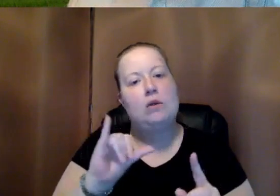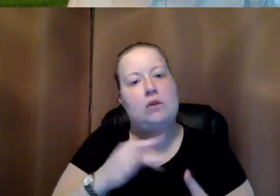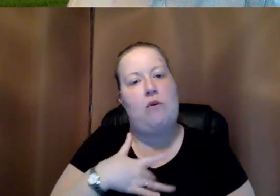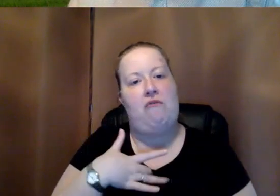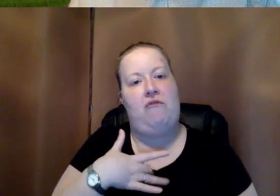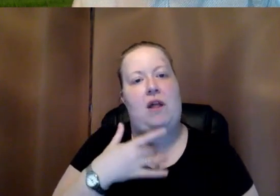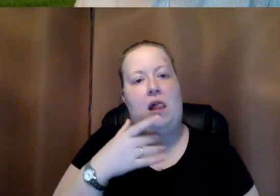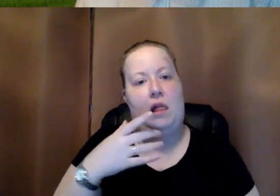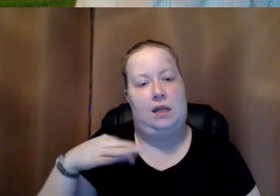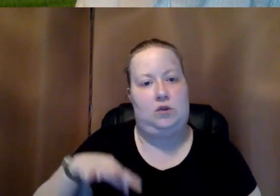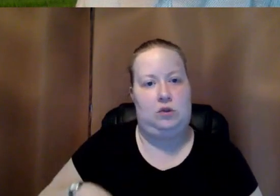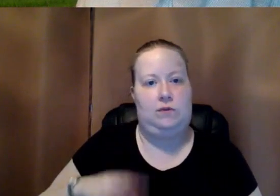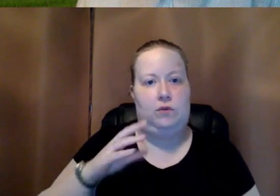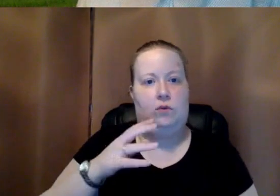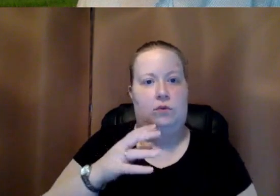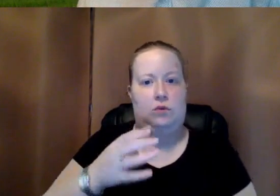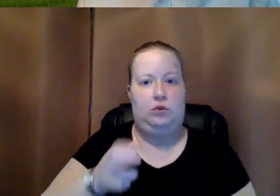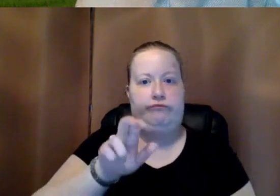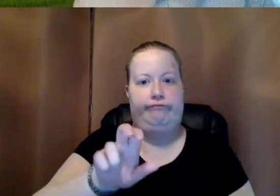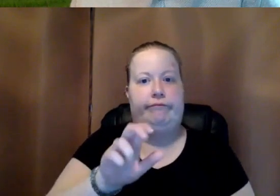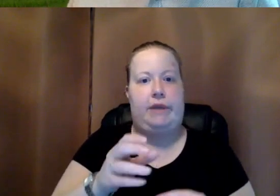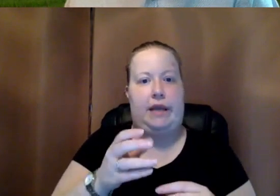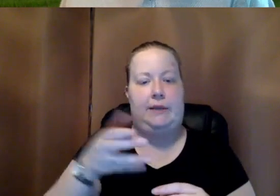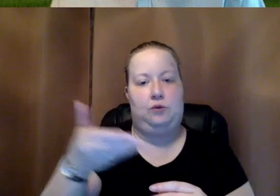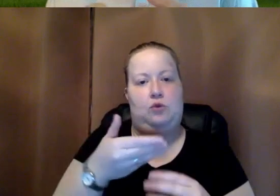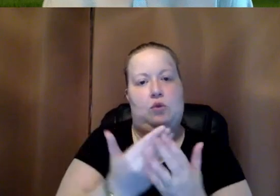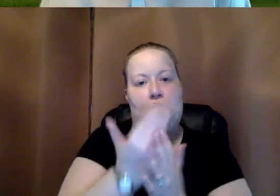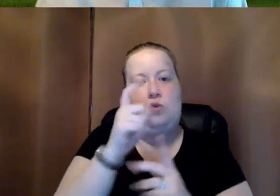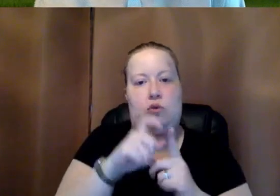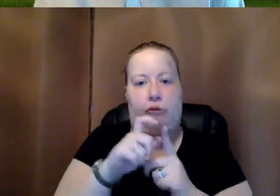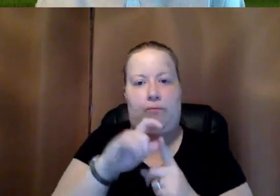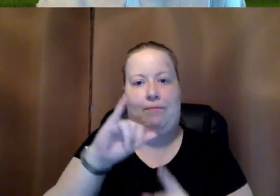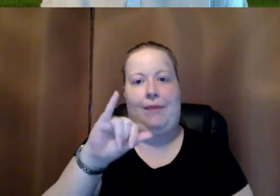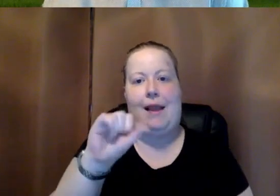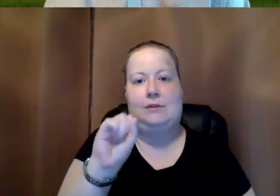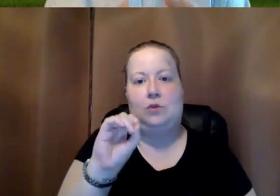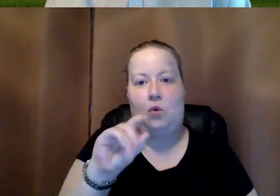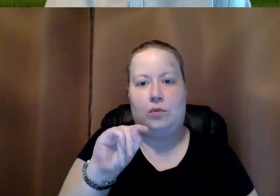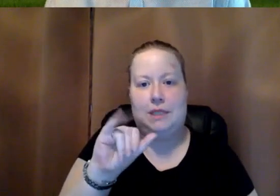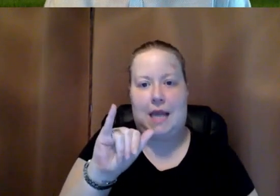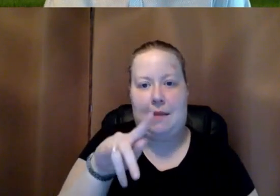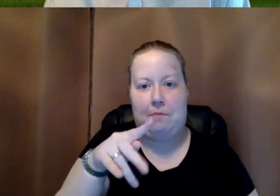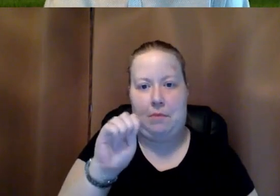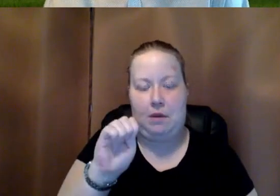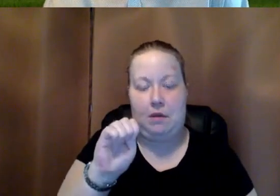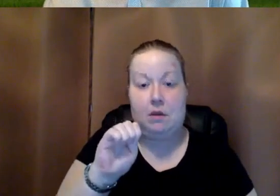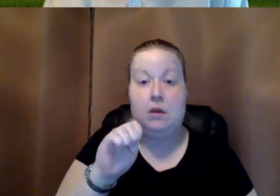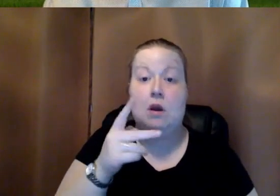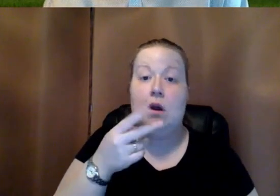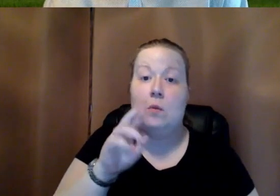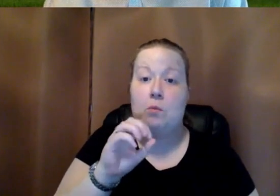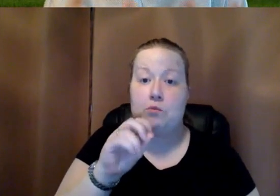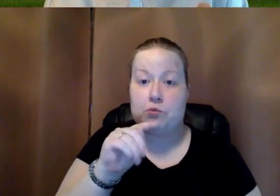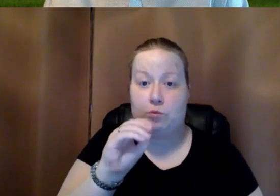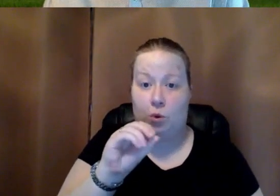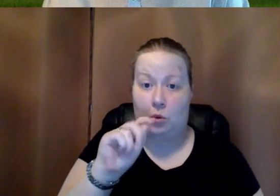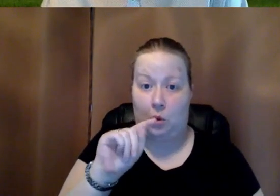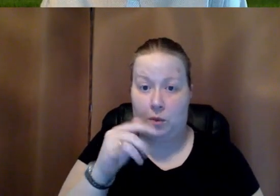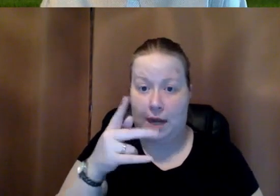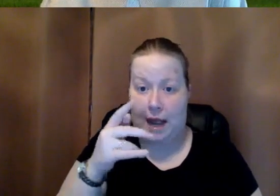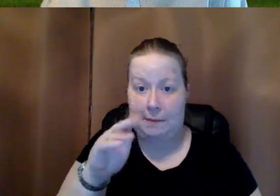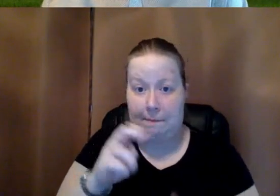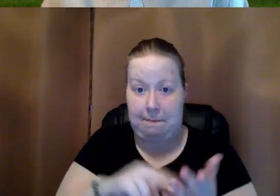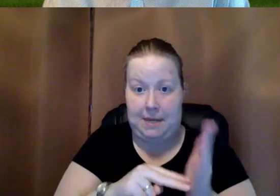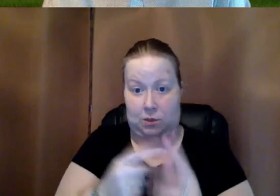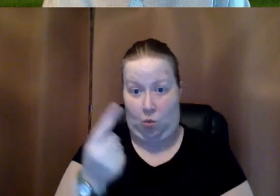term, which we call isotype. So if you think about it, a prototype technically means the first one of, that's what proto means, only one of it